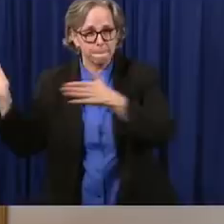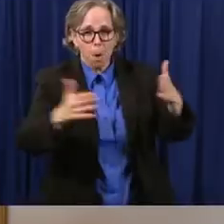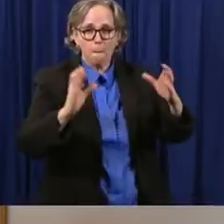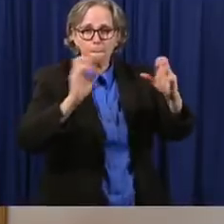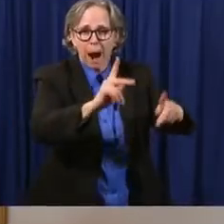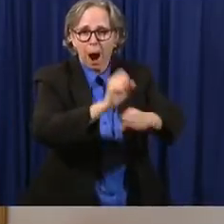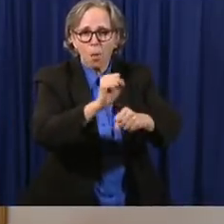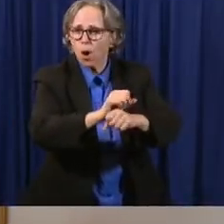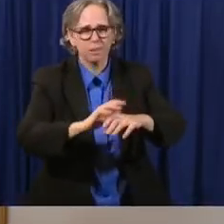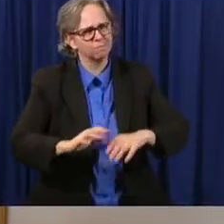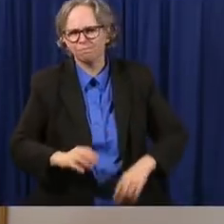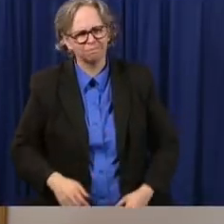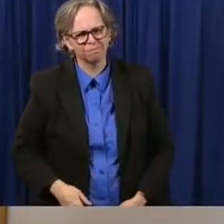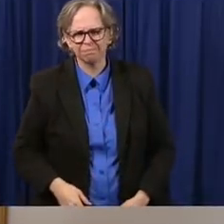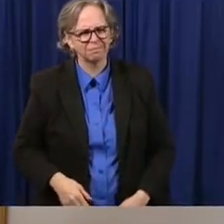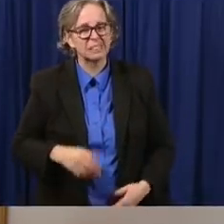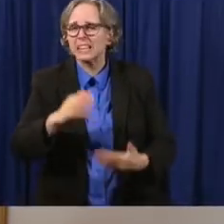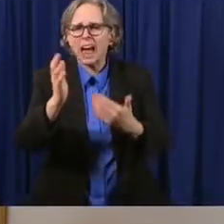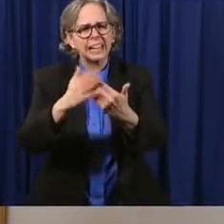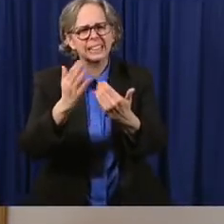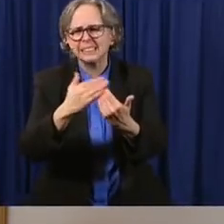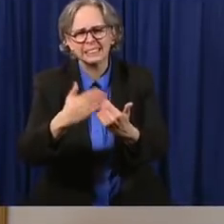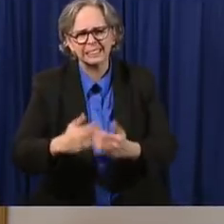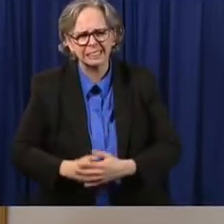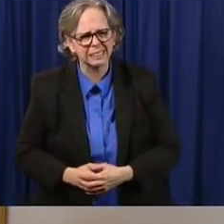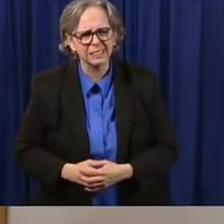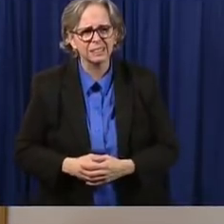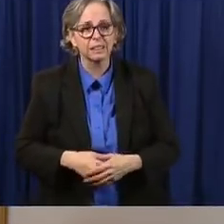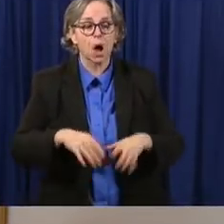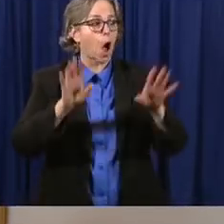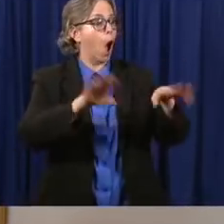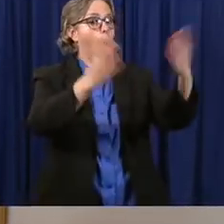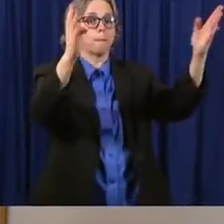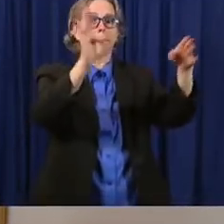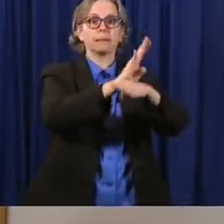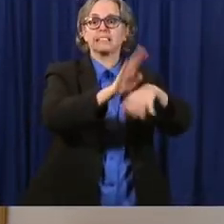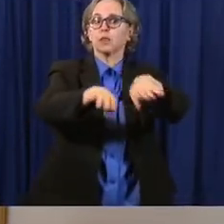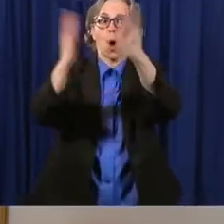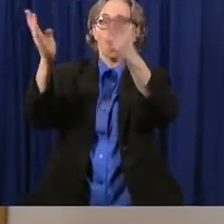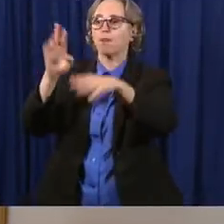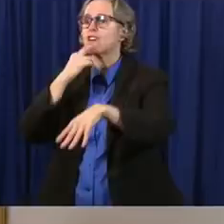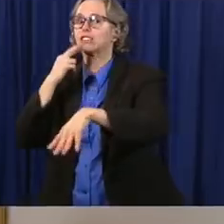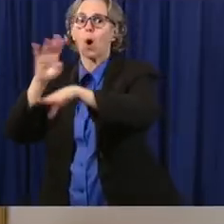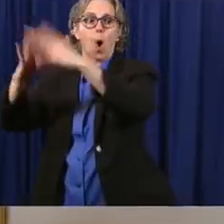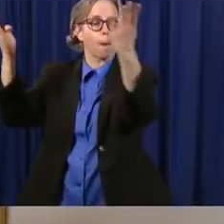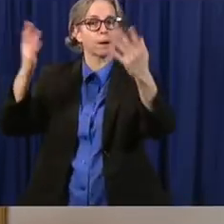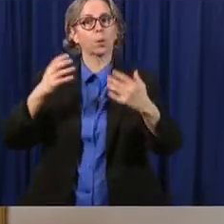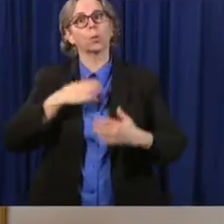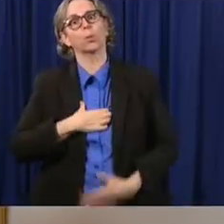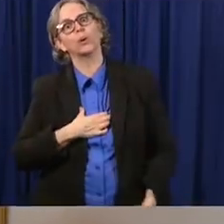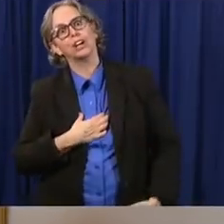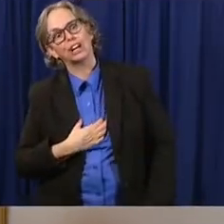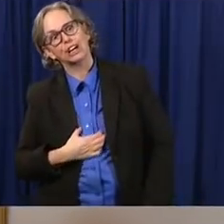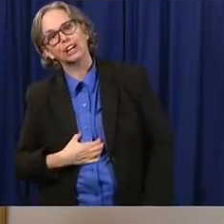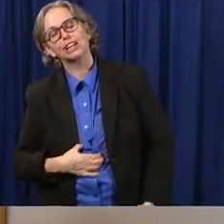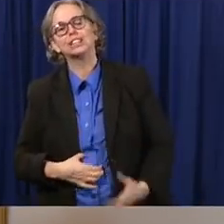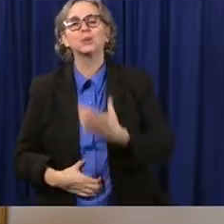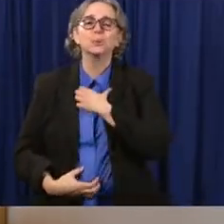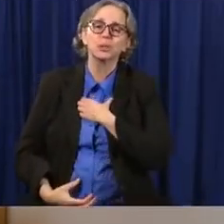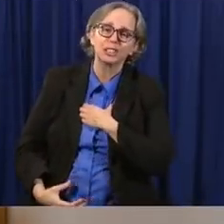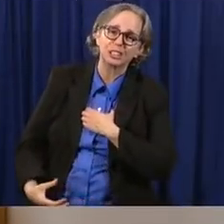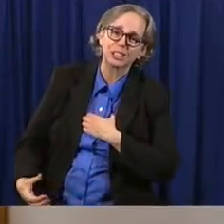by flipping a switch and everything's going to be back to normal. I wish I could do that. I wish the reality of life was that.